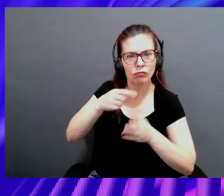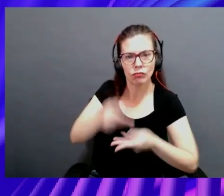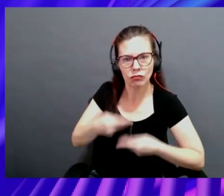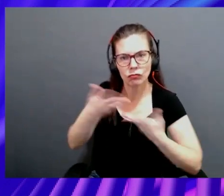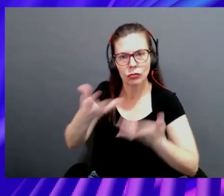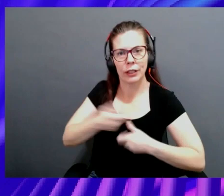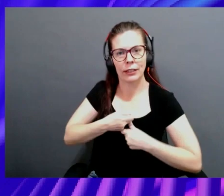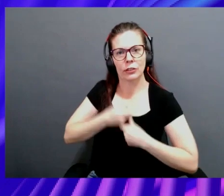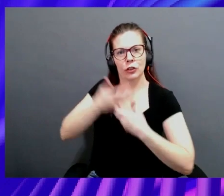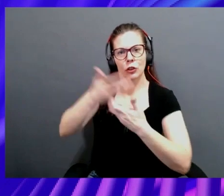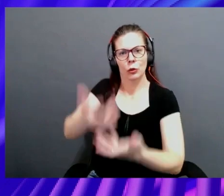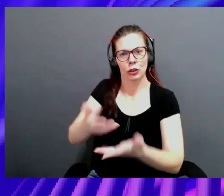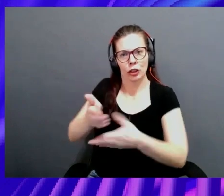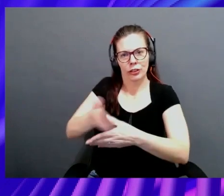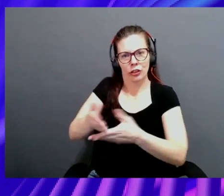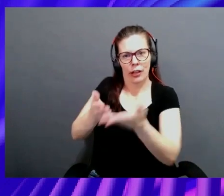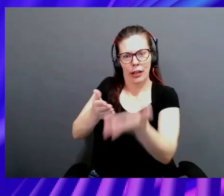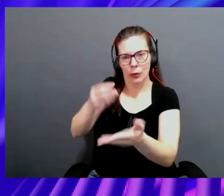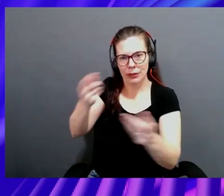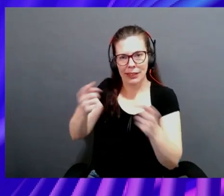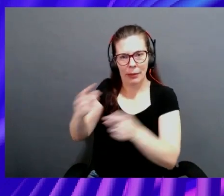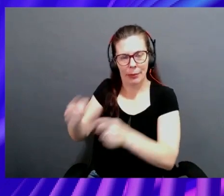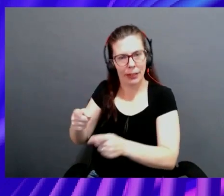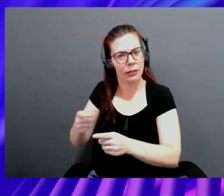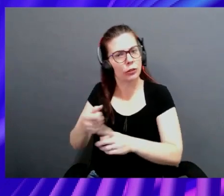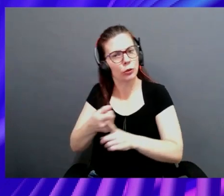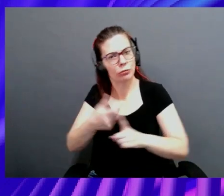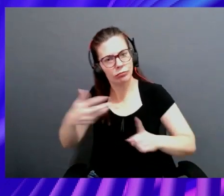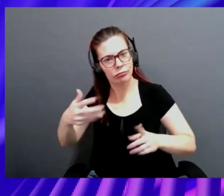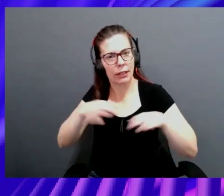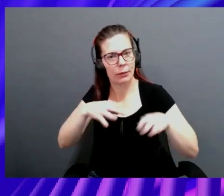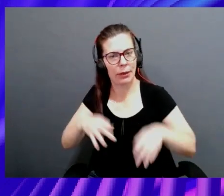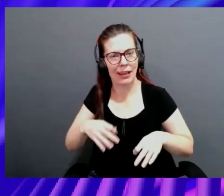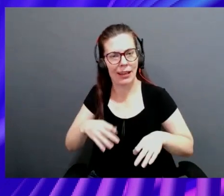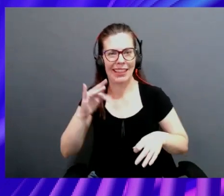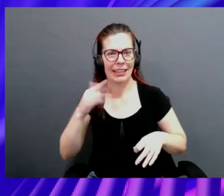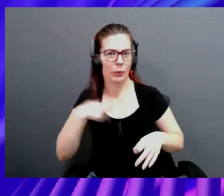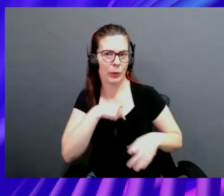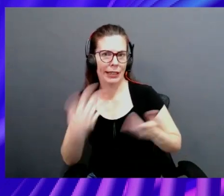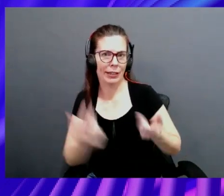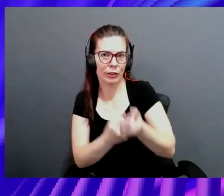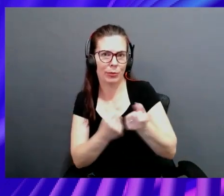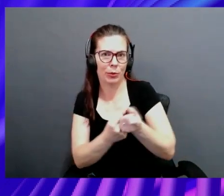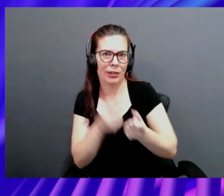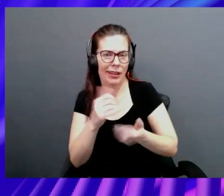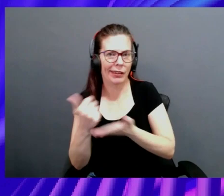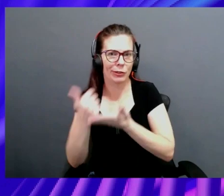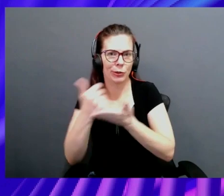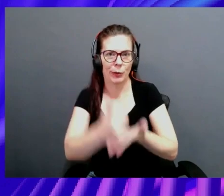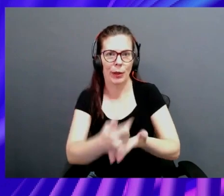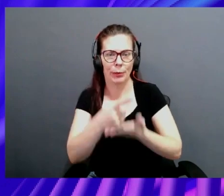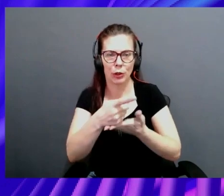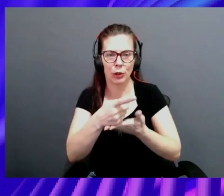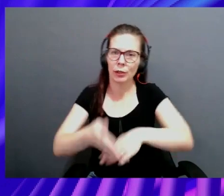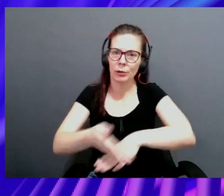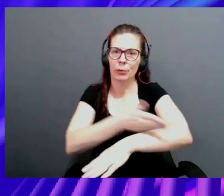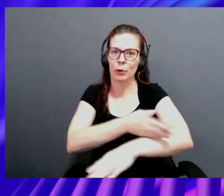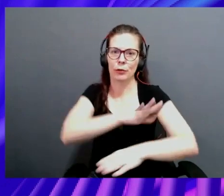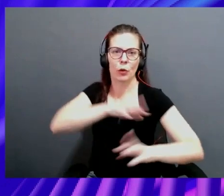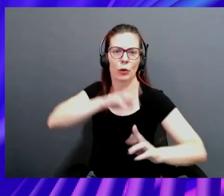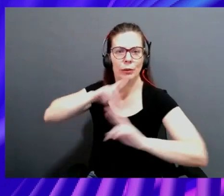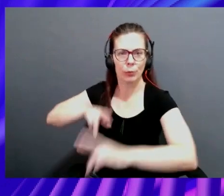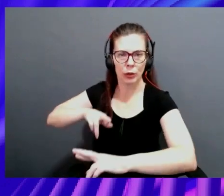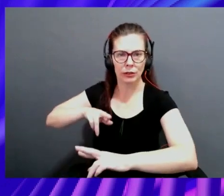do it. Exactly. And what's one of the things that we're here to help with is we are here to help you improve what you're reporting, to